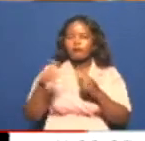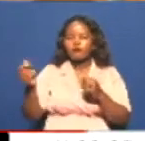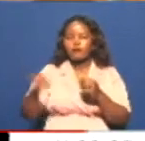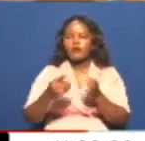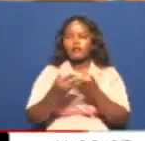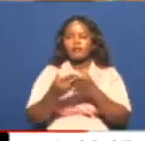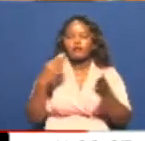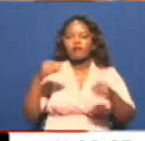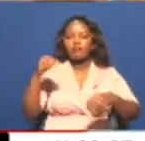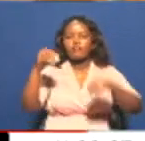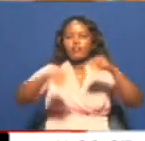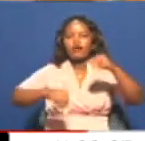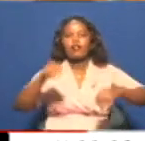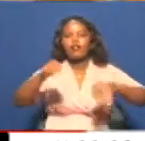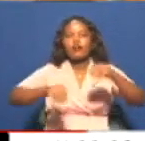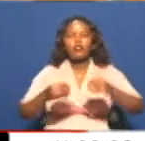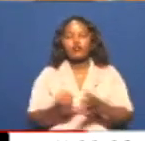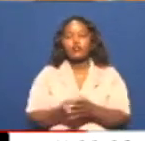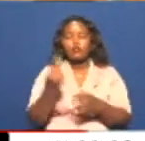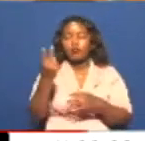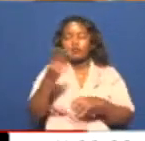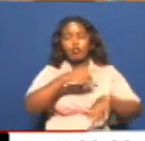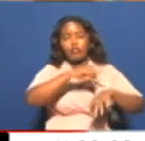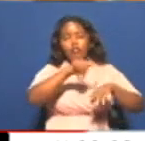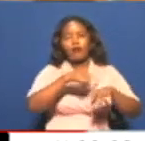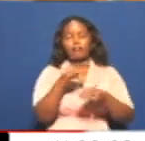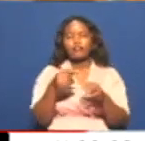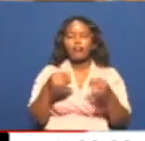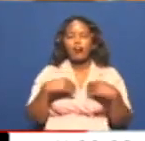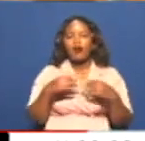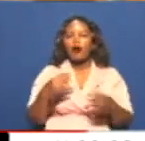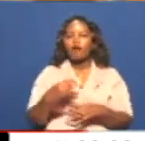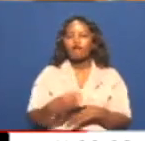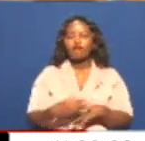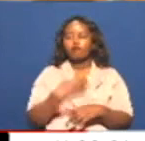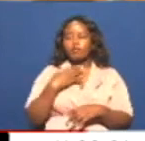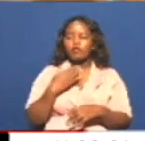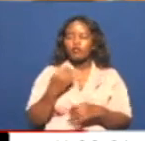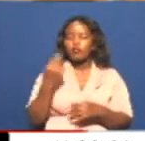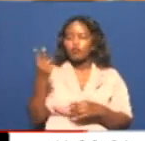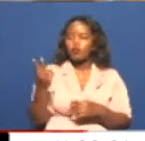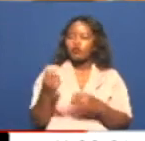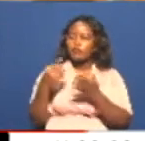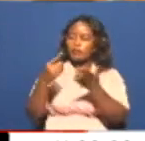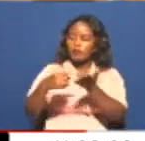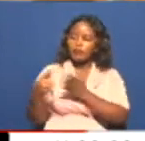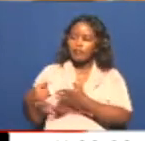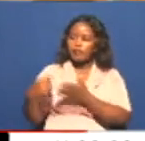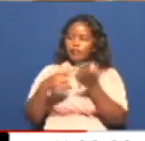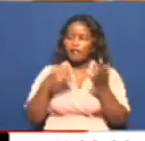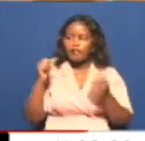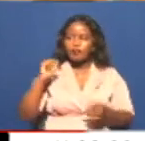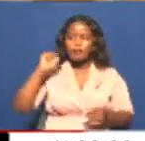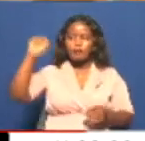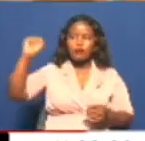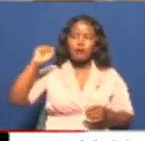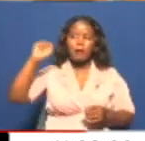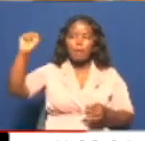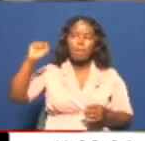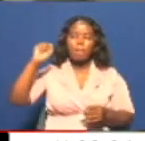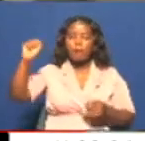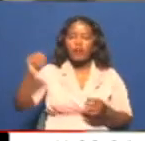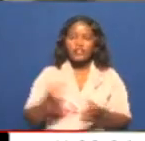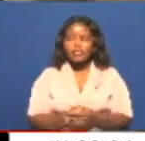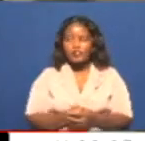In the second hour, I'm joined by two gentlemen. We will discuss matters politics. And on my immediate left, we